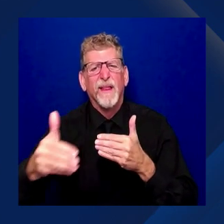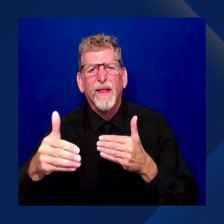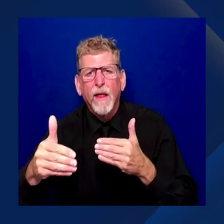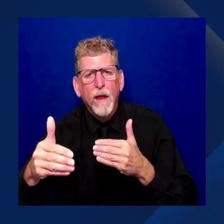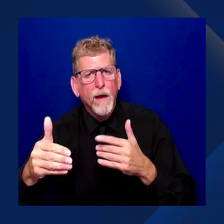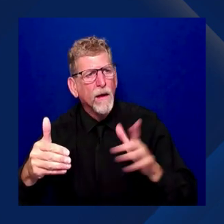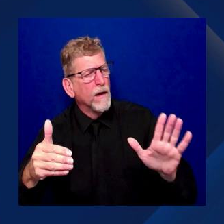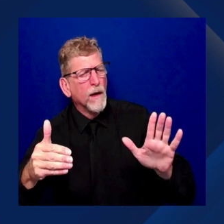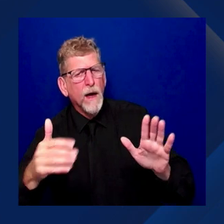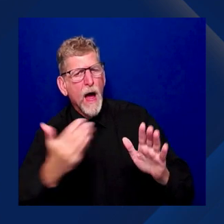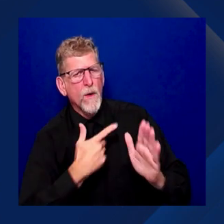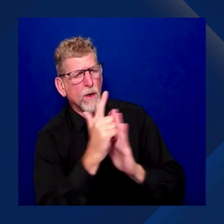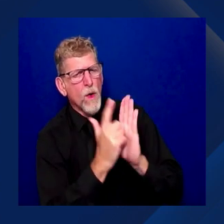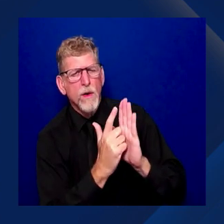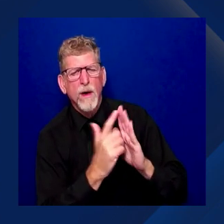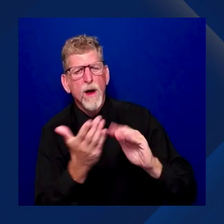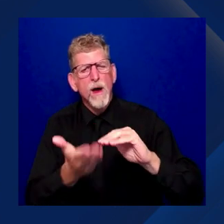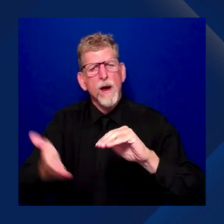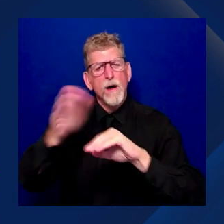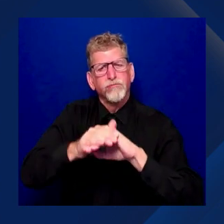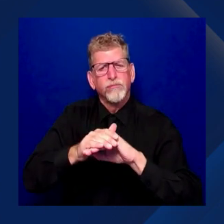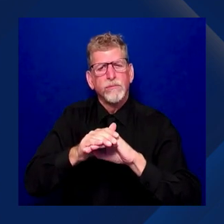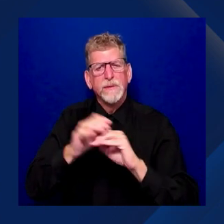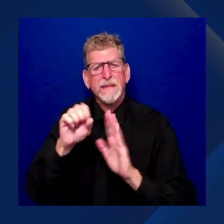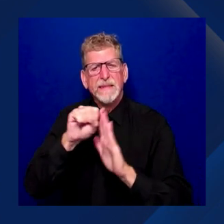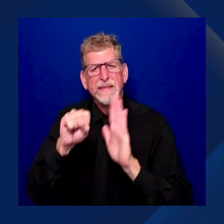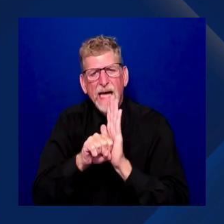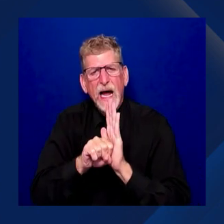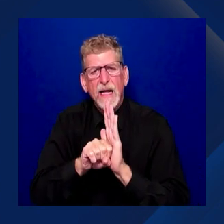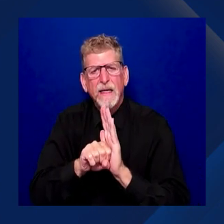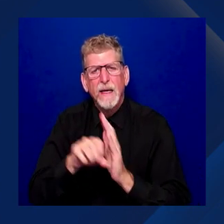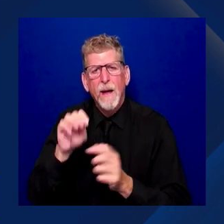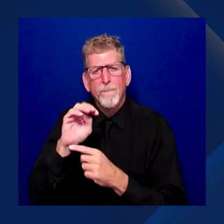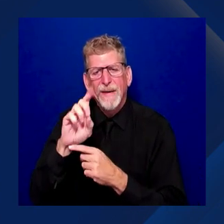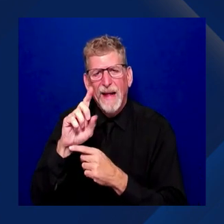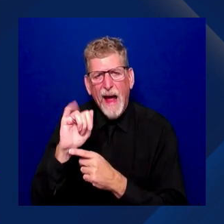programs to provide a full year of